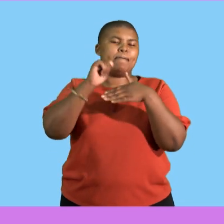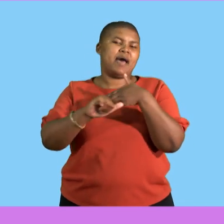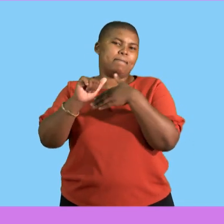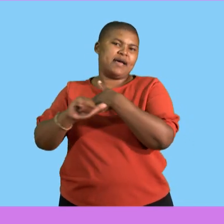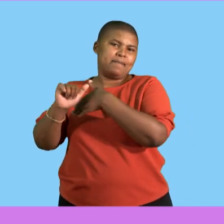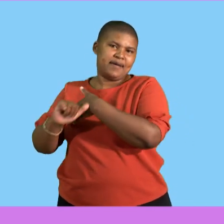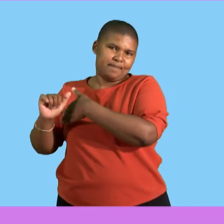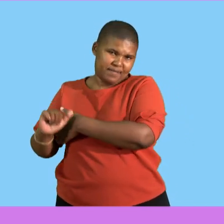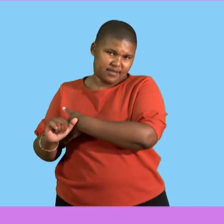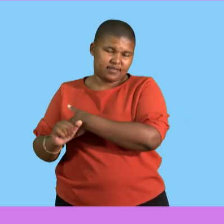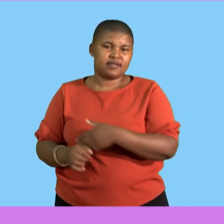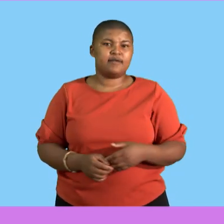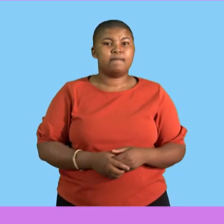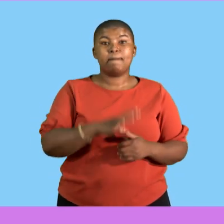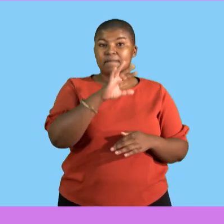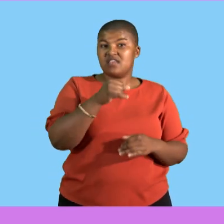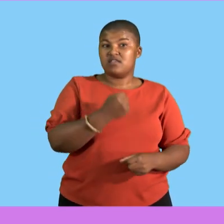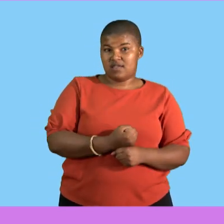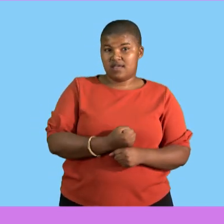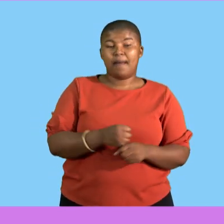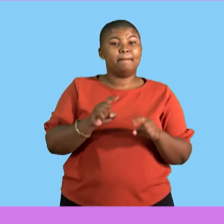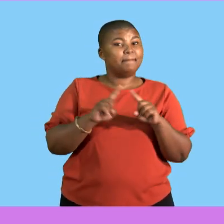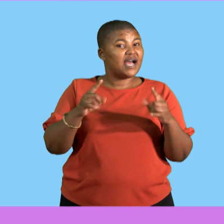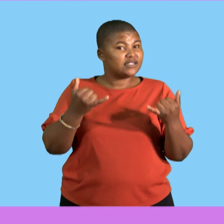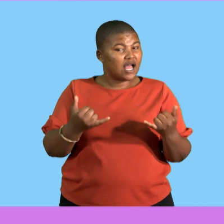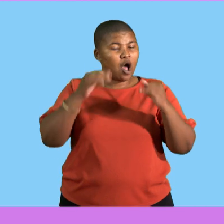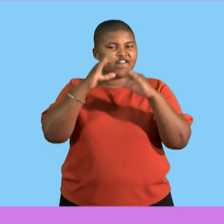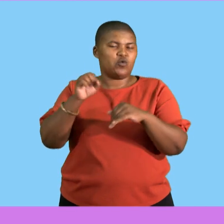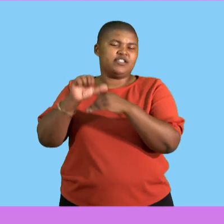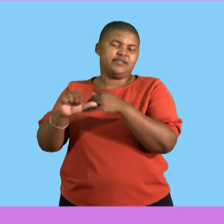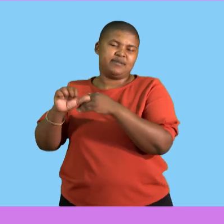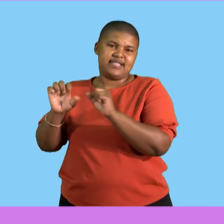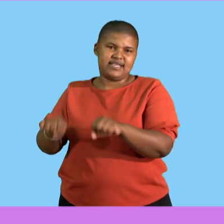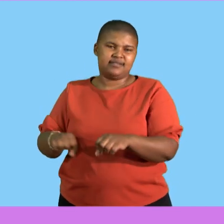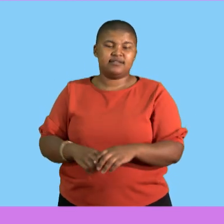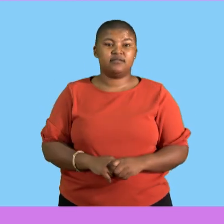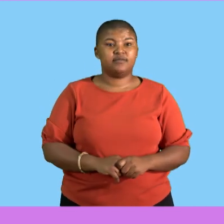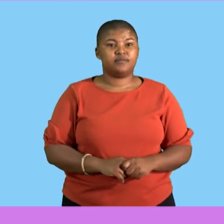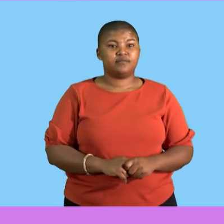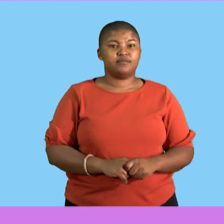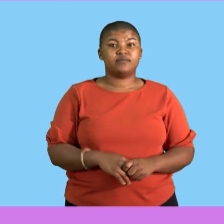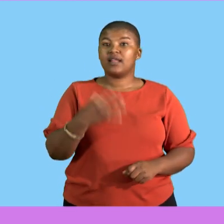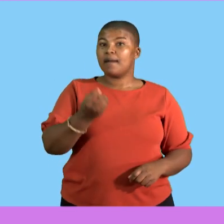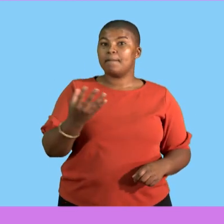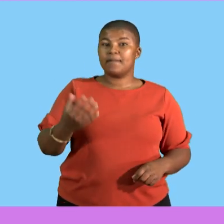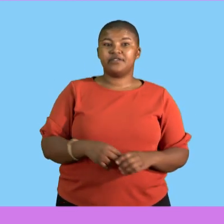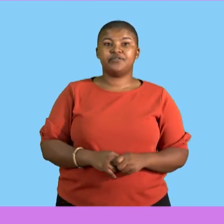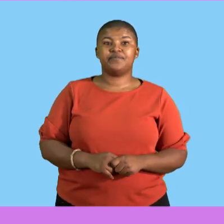Because it's the average inflation rate per year, but now we're working in months. So that